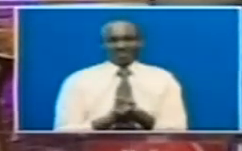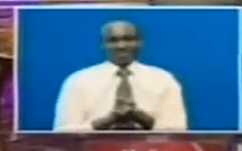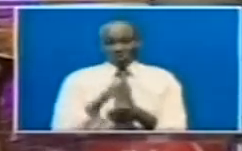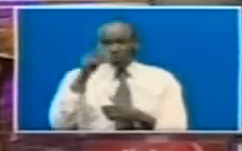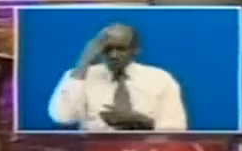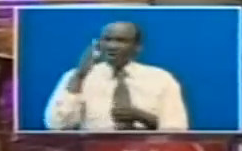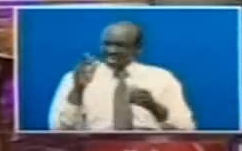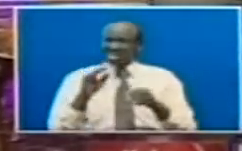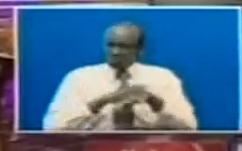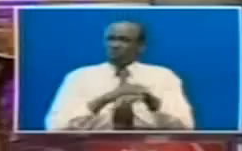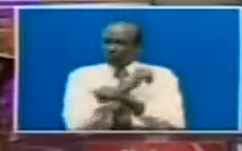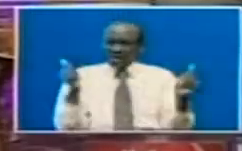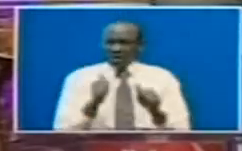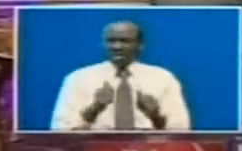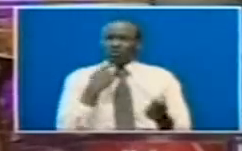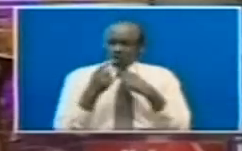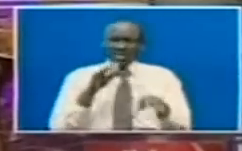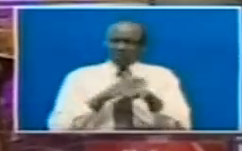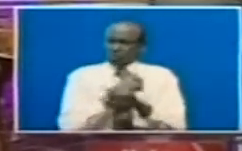Okay. Kabisa, naongea yote.